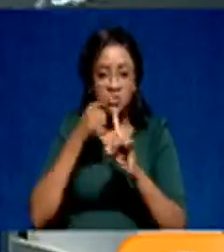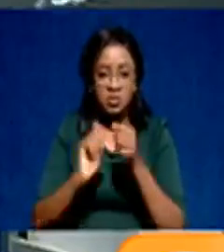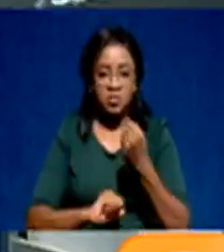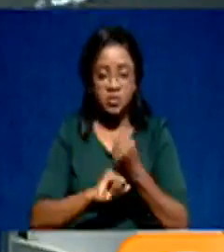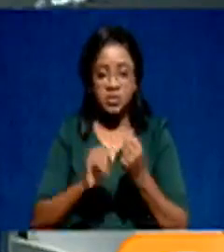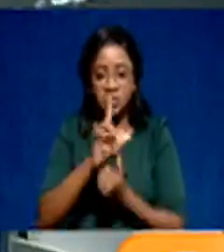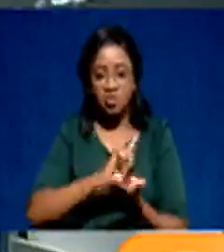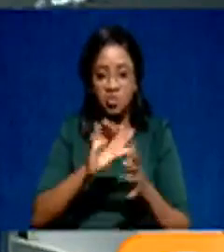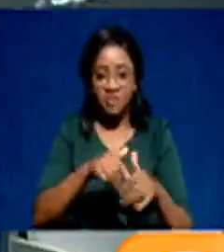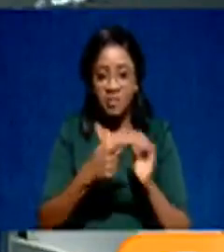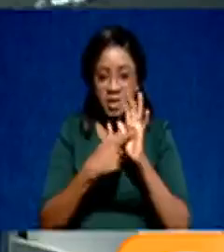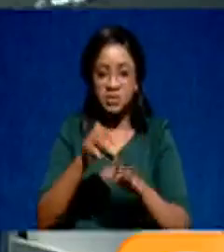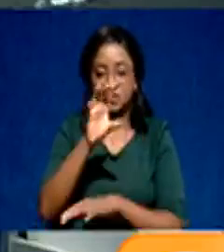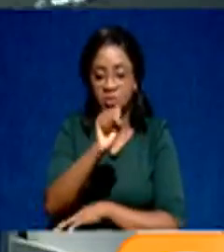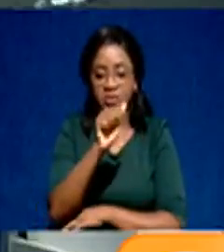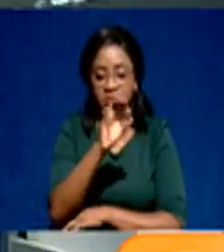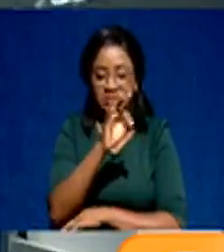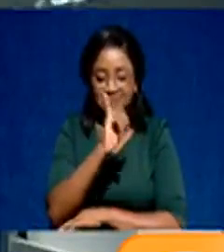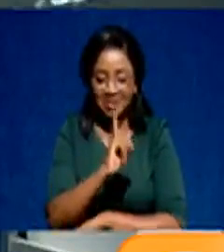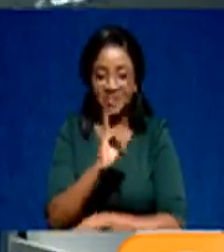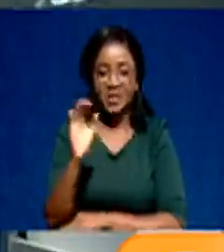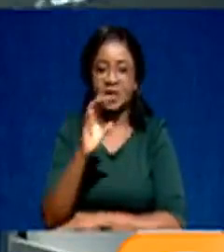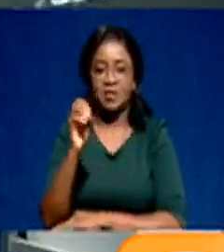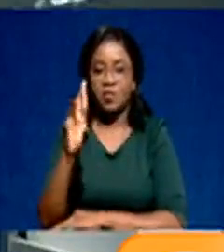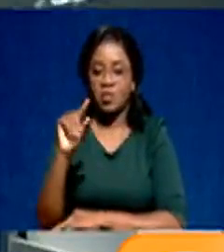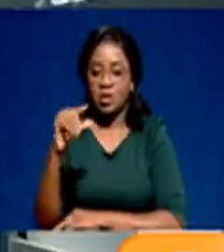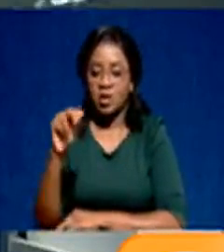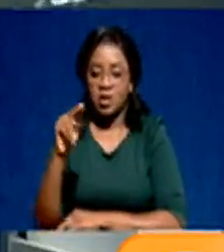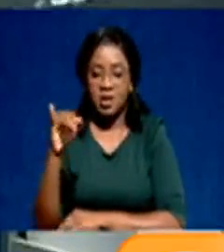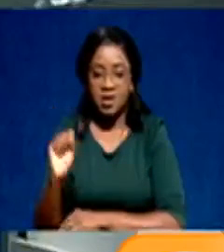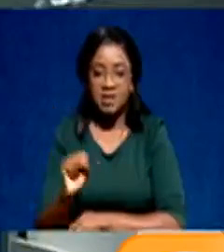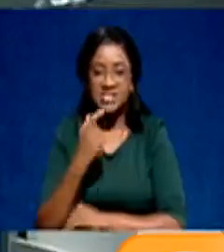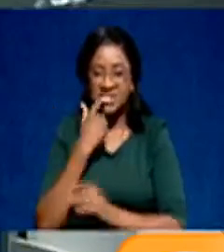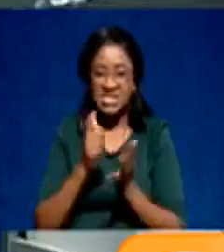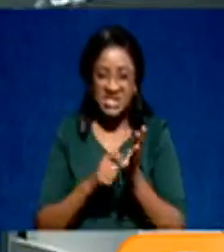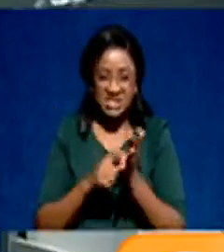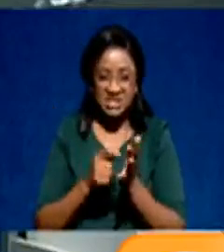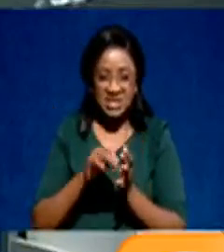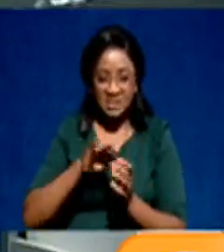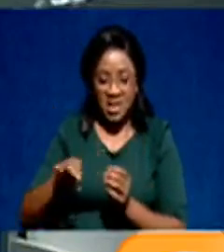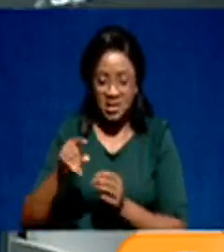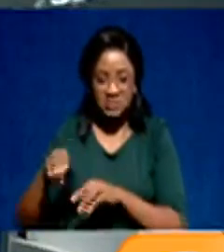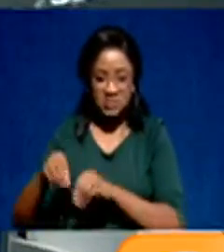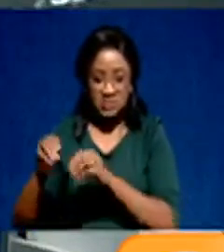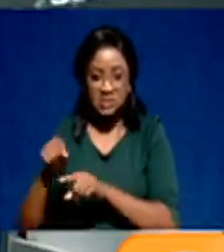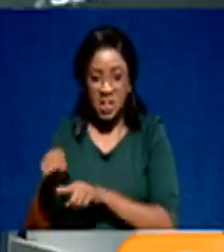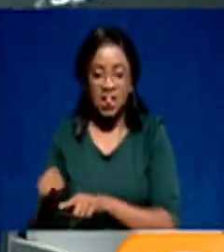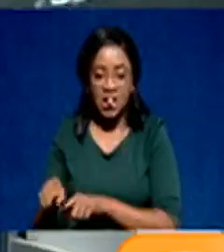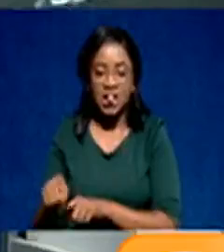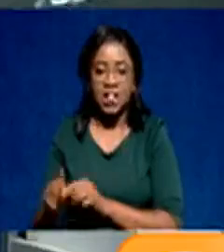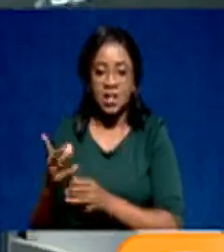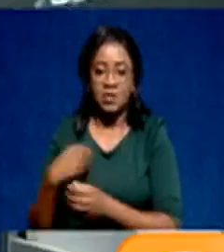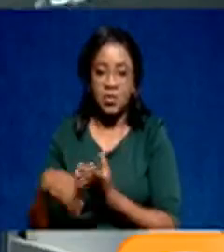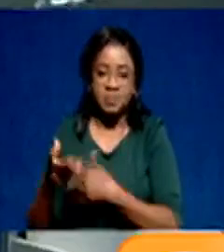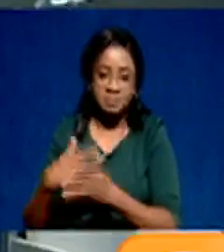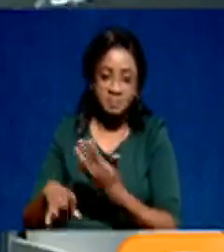Kenya. One such venture is Safi Organics, who are turning rice husks in Mwea into valuable organic fertilizer targeting both